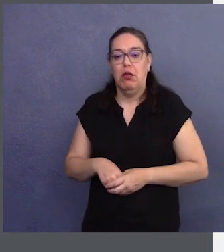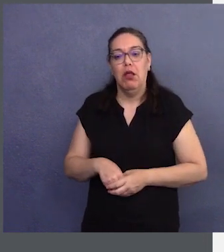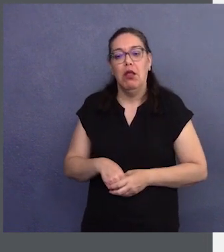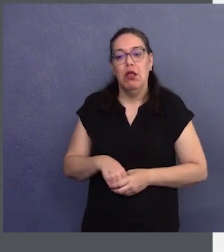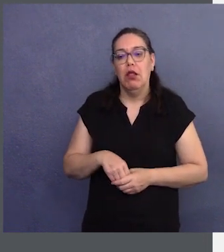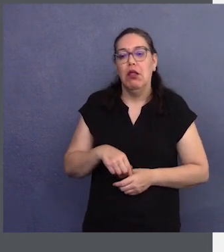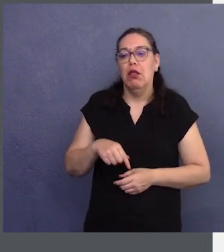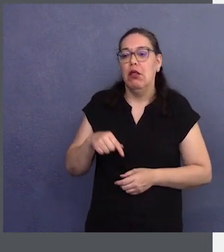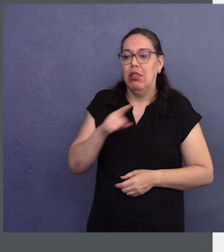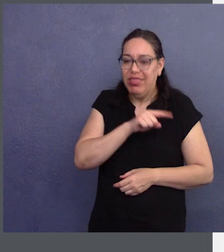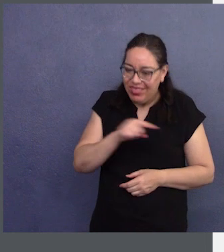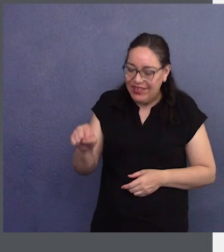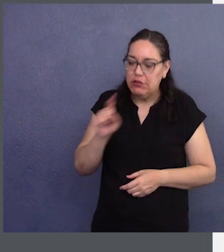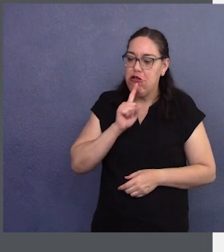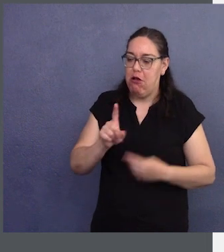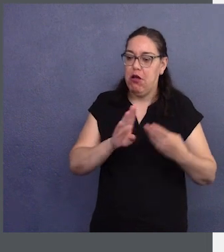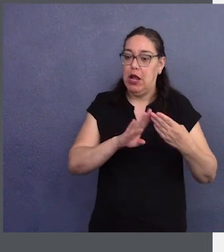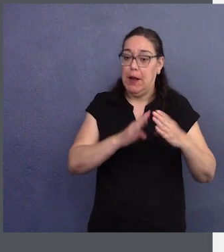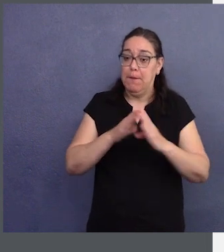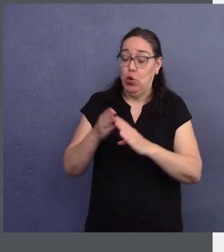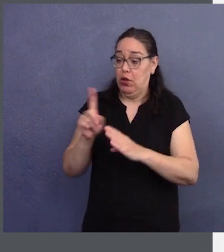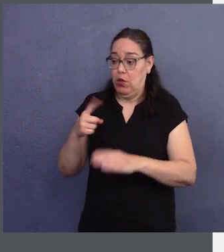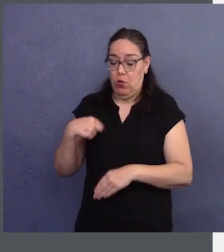these are the communities we're in.